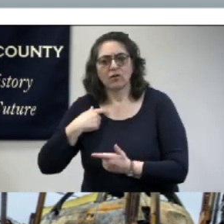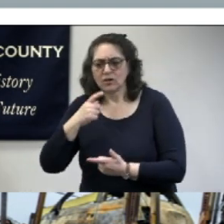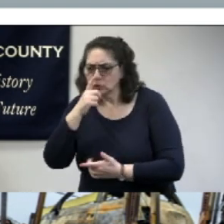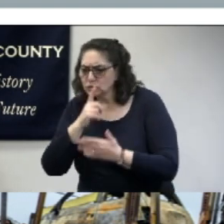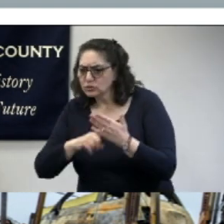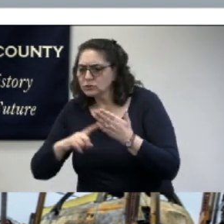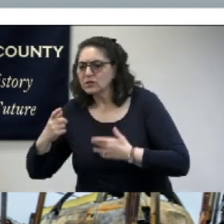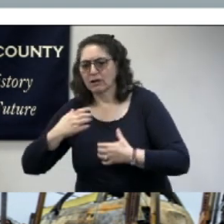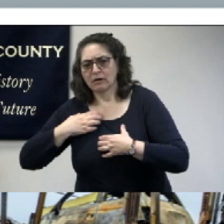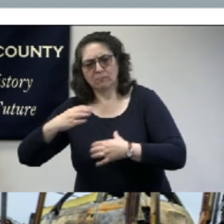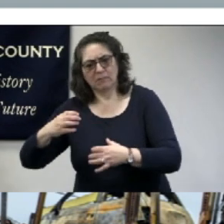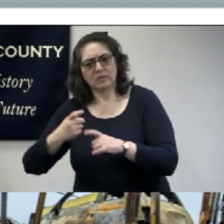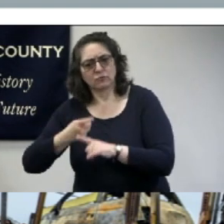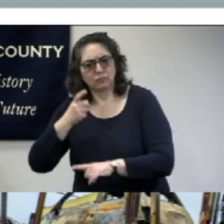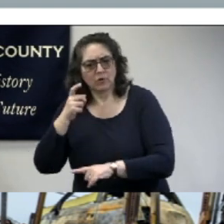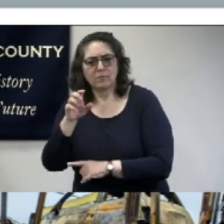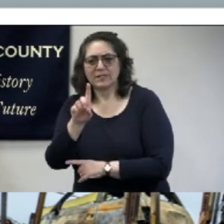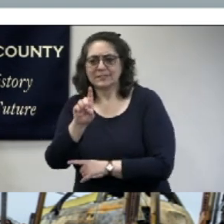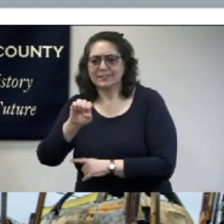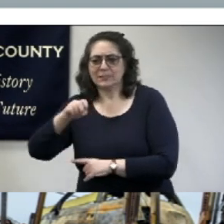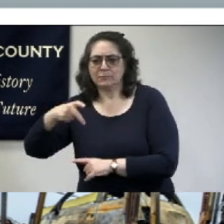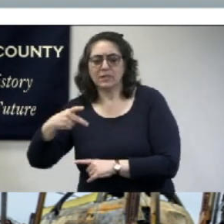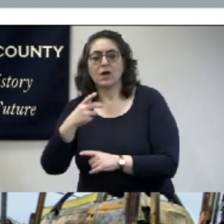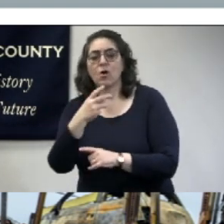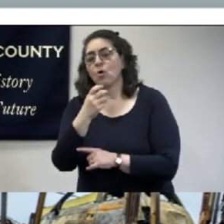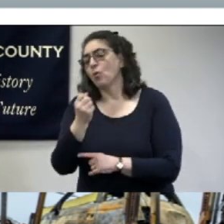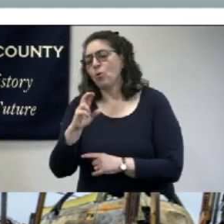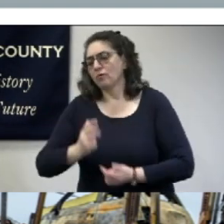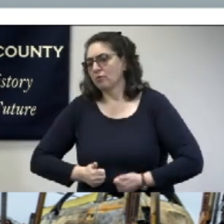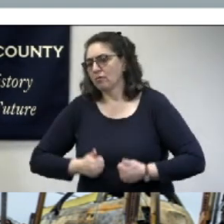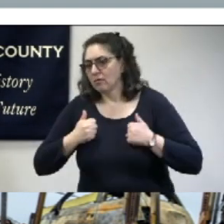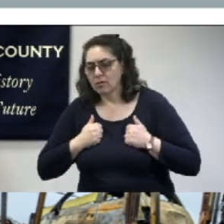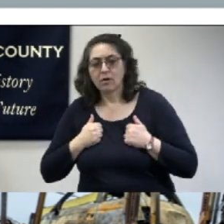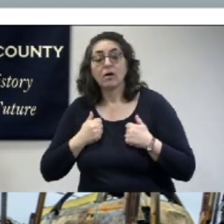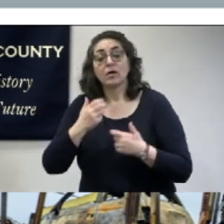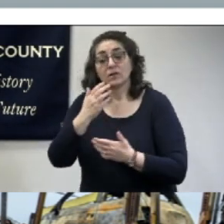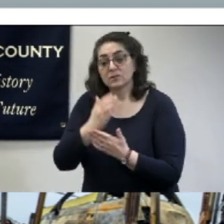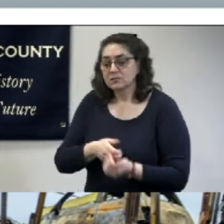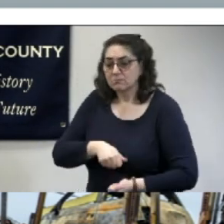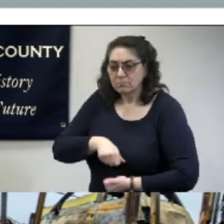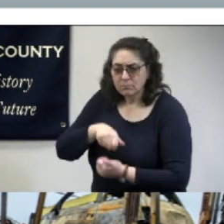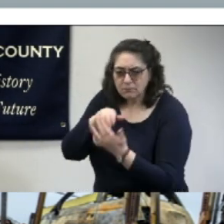or residents. Some of the issues that they addressed were odor,